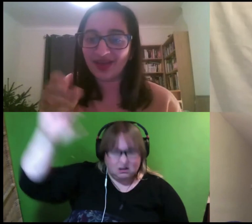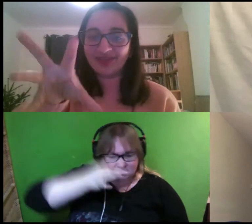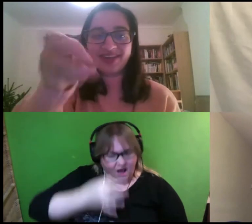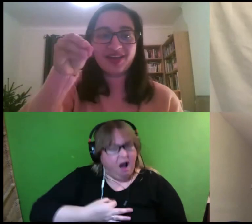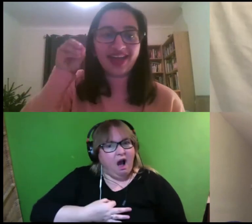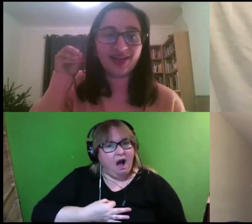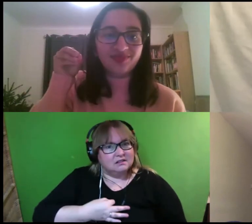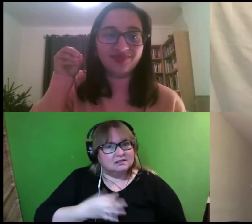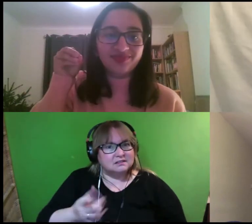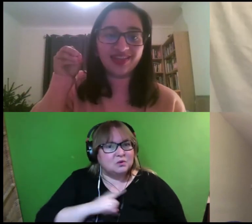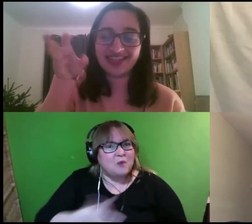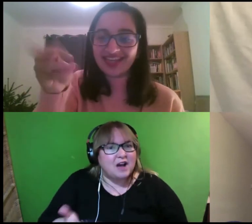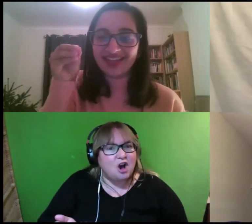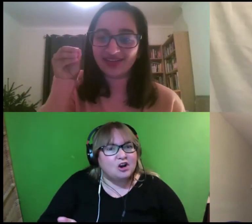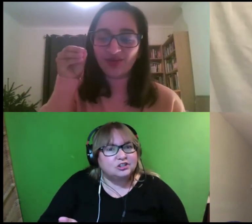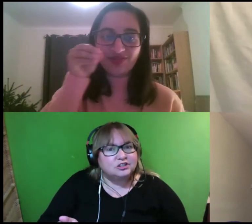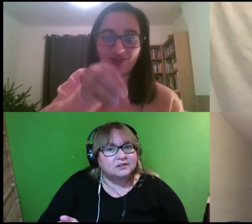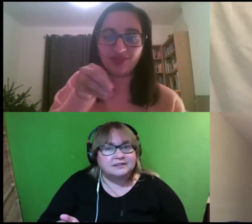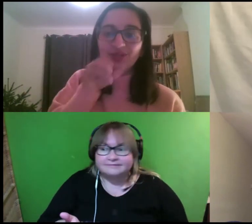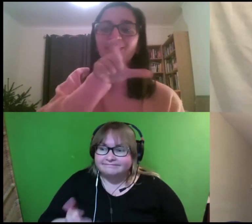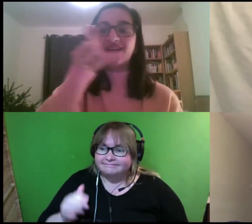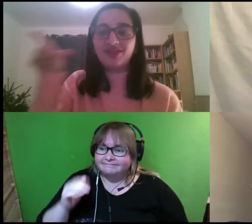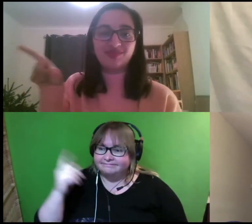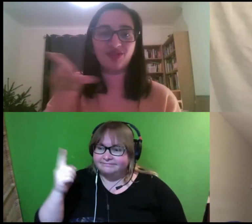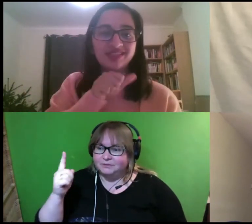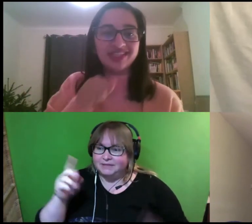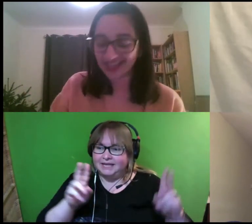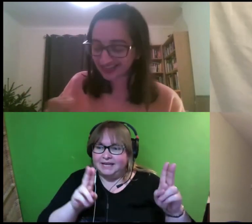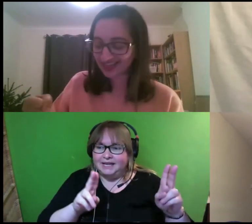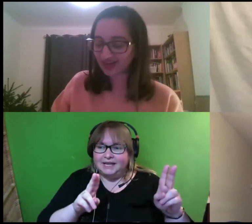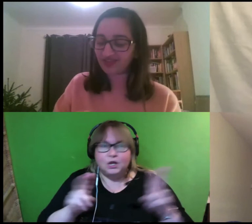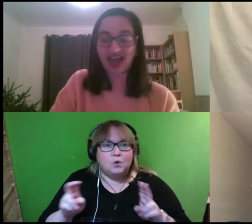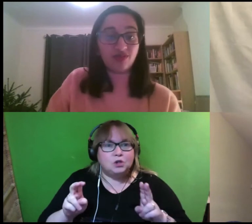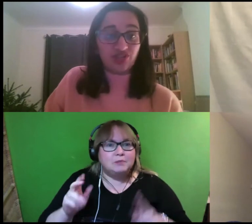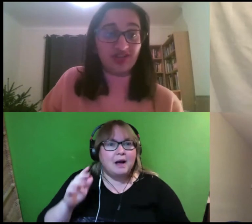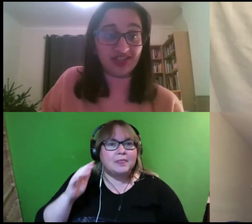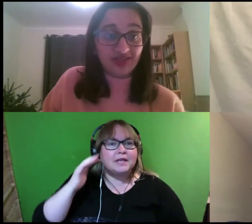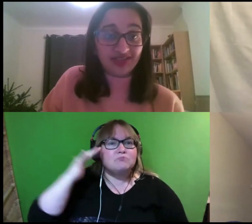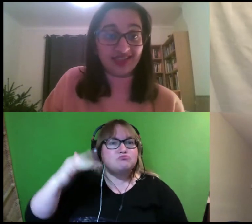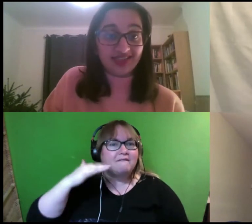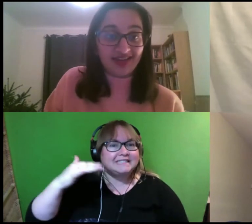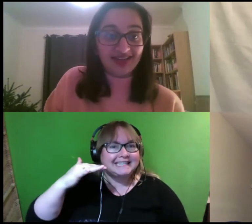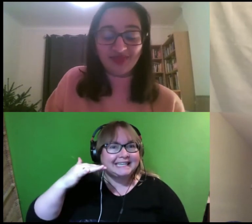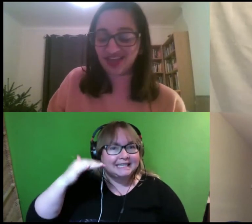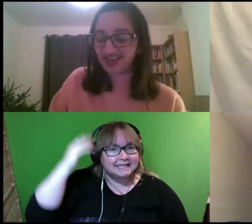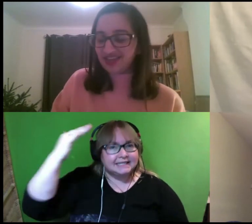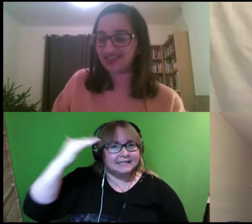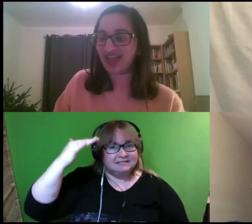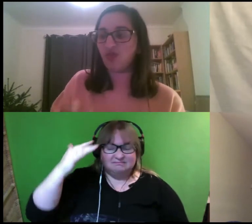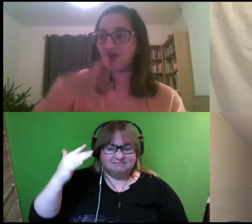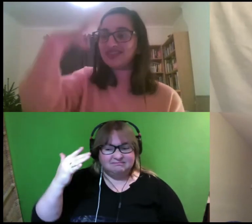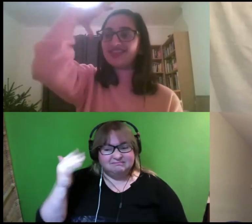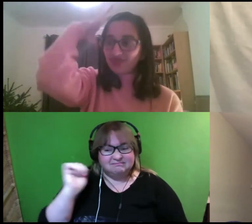just taken that quote from you, bio as prophecy. That's kind of like how I'm trying to use this time